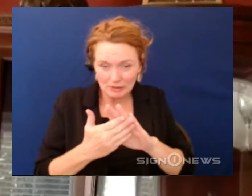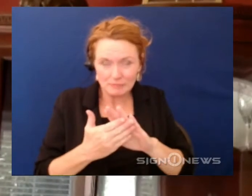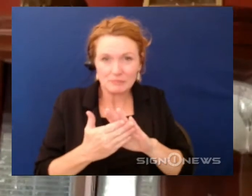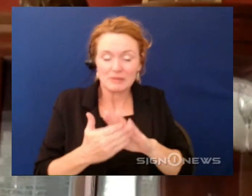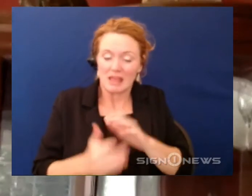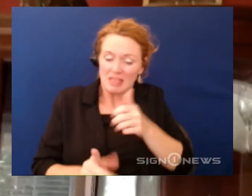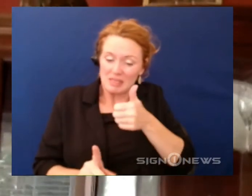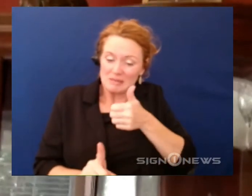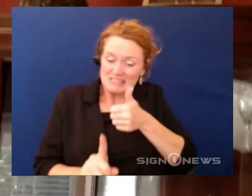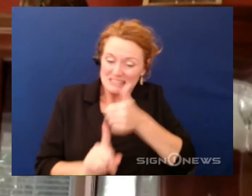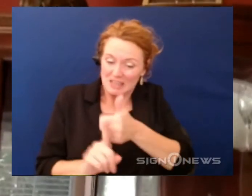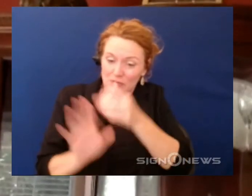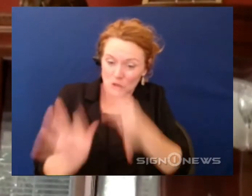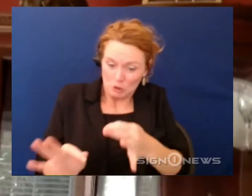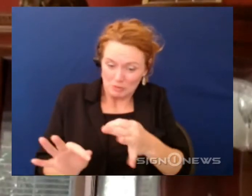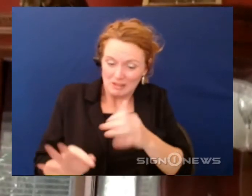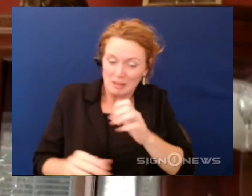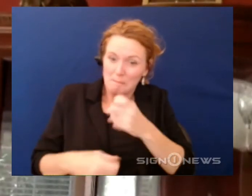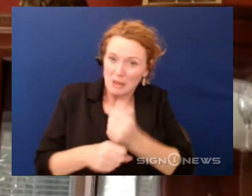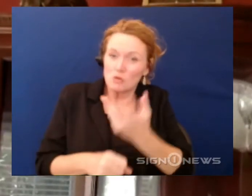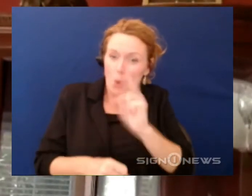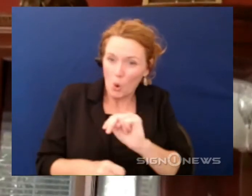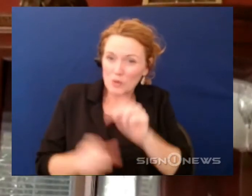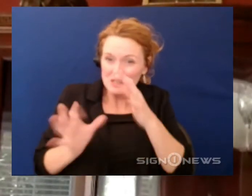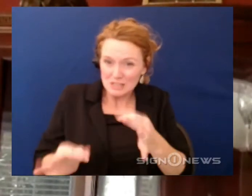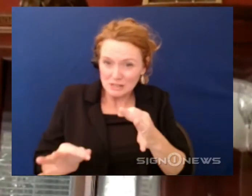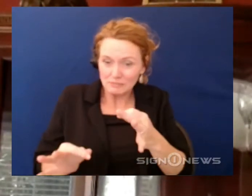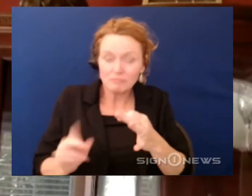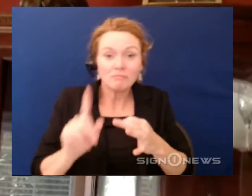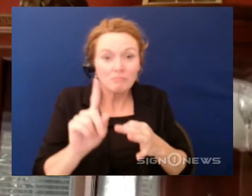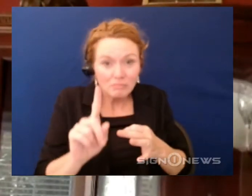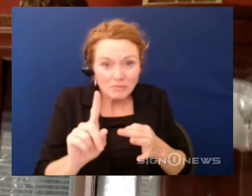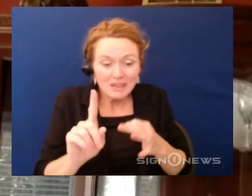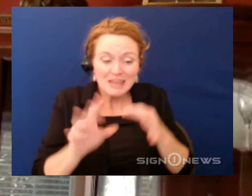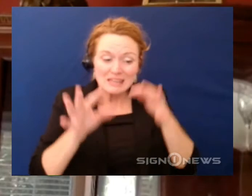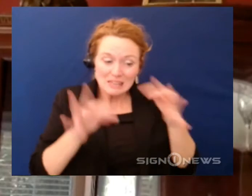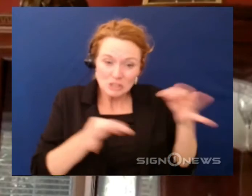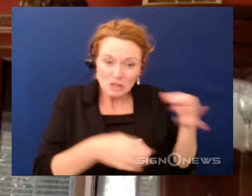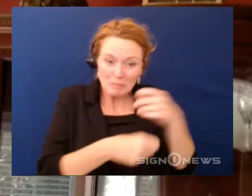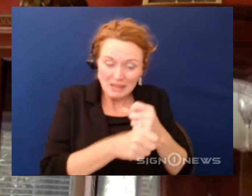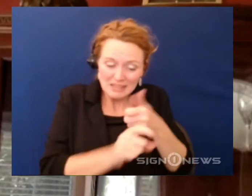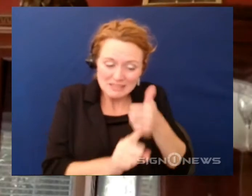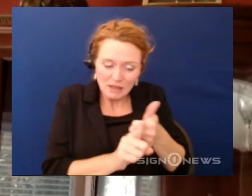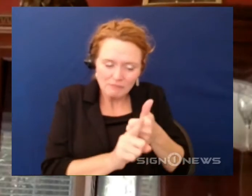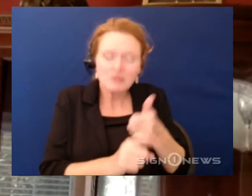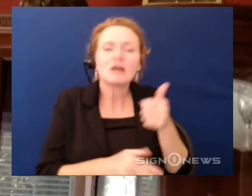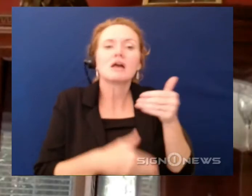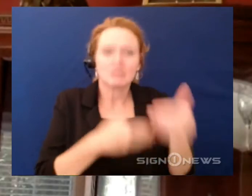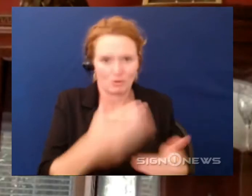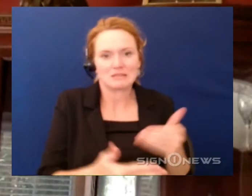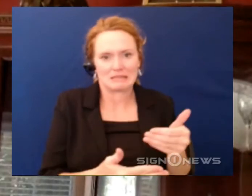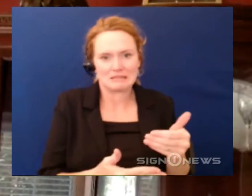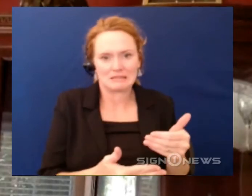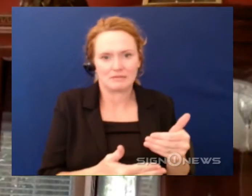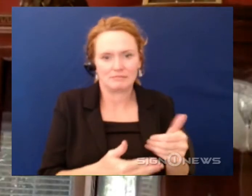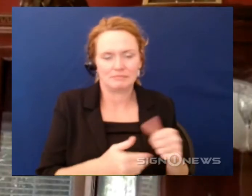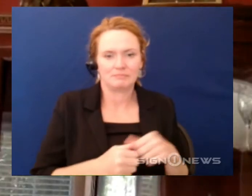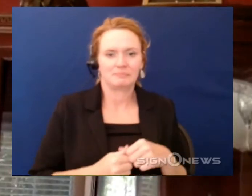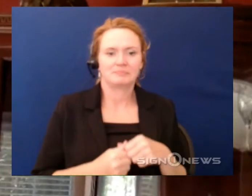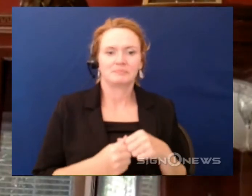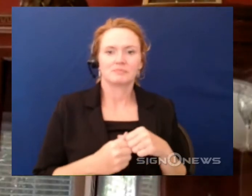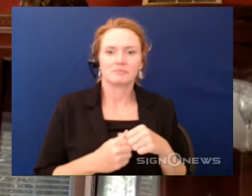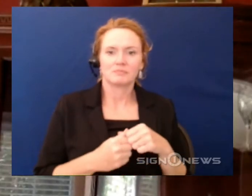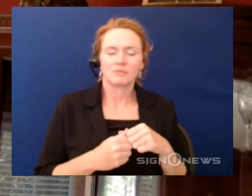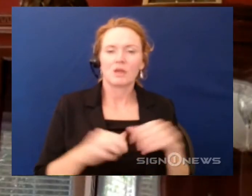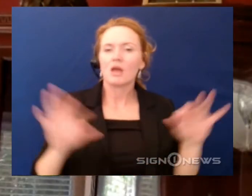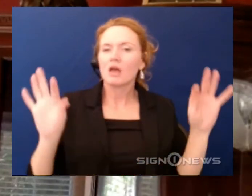self-determined people make their decisions. And decision-making is a process. And the thing that underlies all of